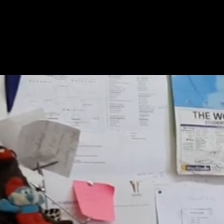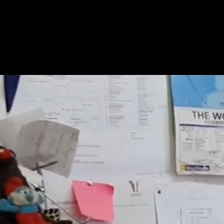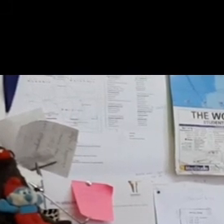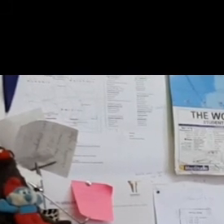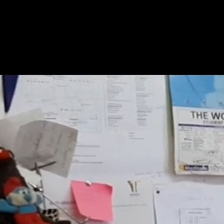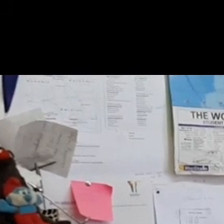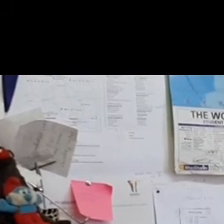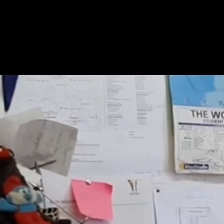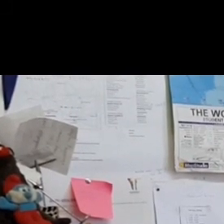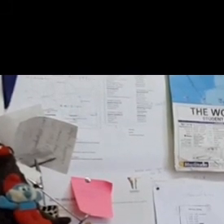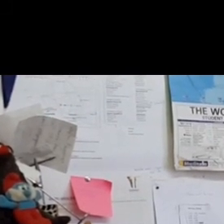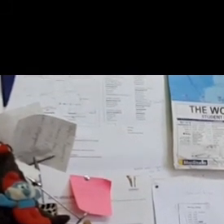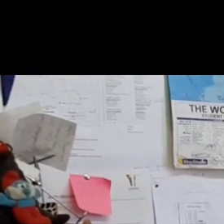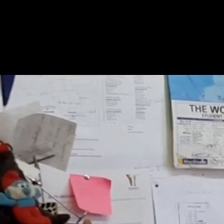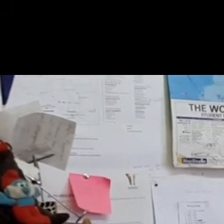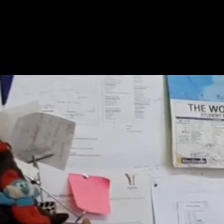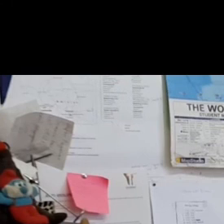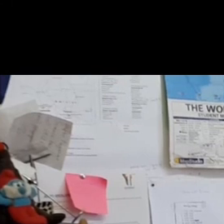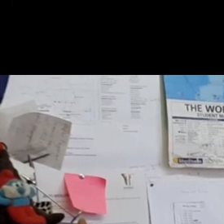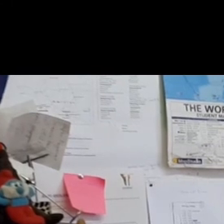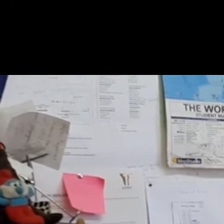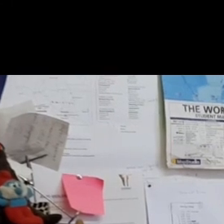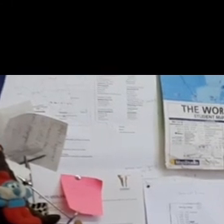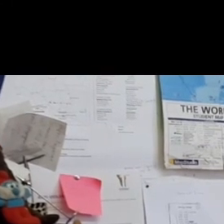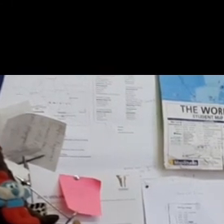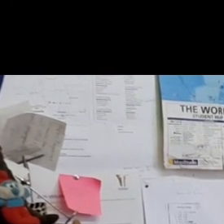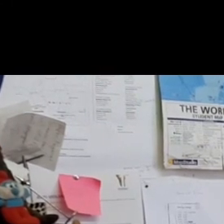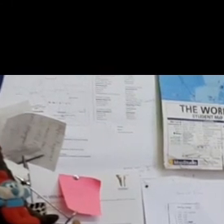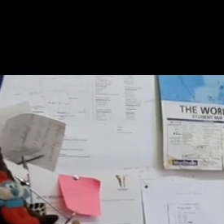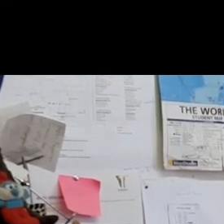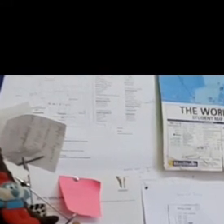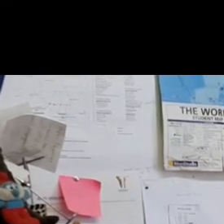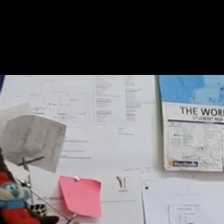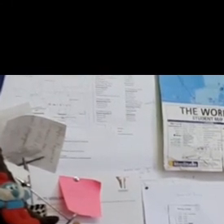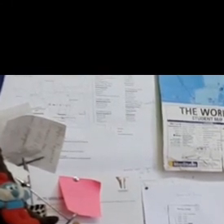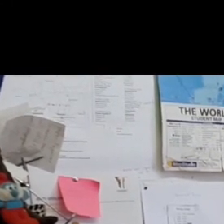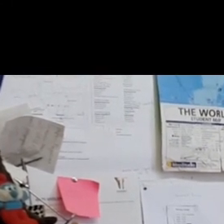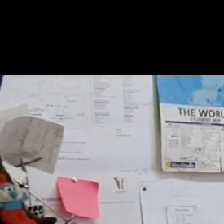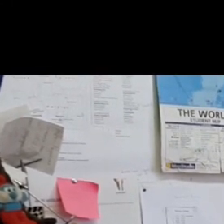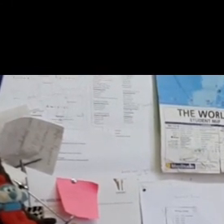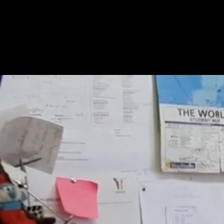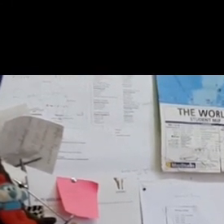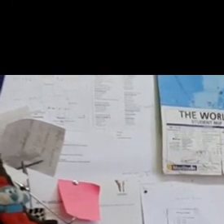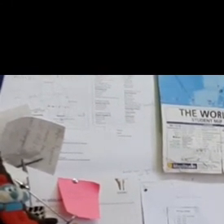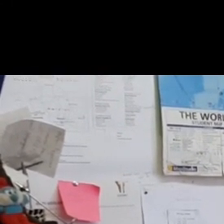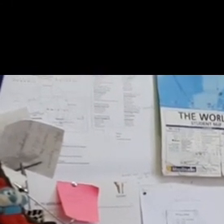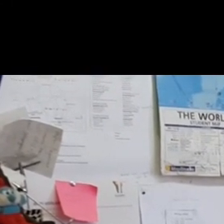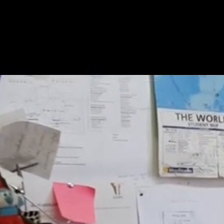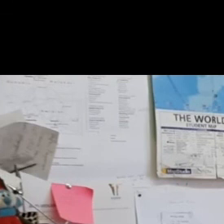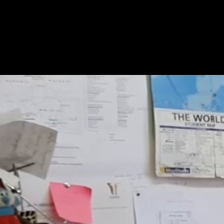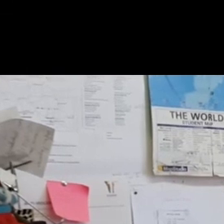learners. And another proposal also from the grade 7, 6 and 7 side is not to put in the answers